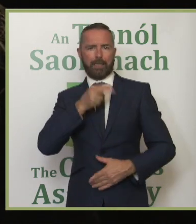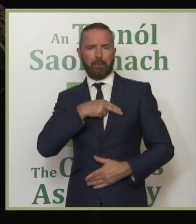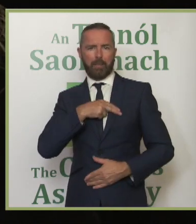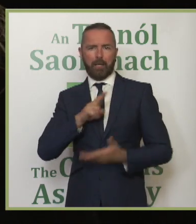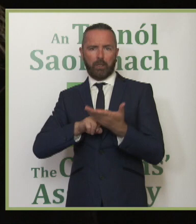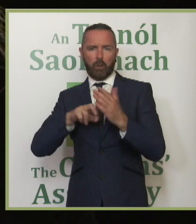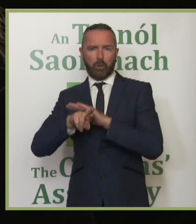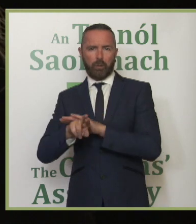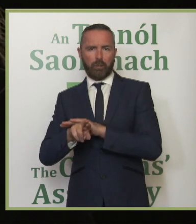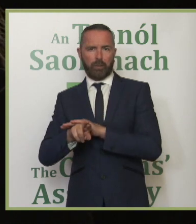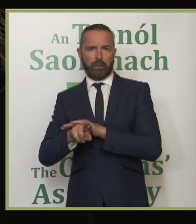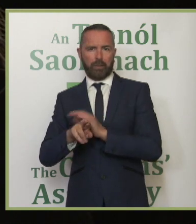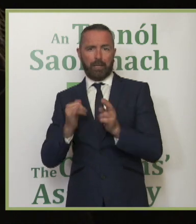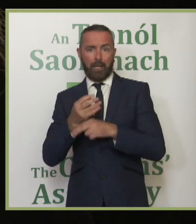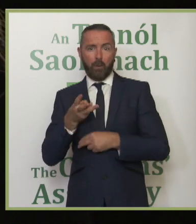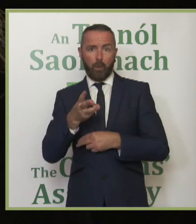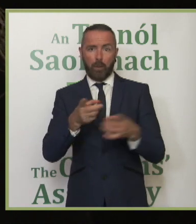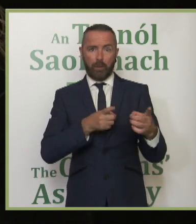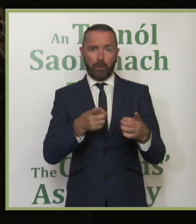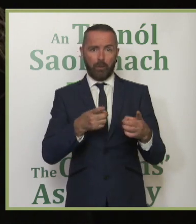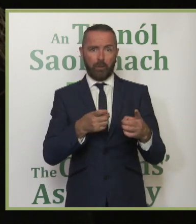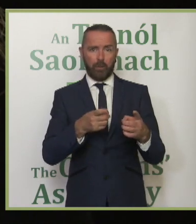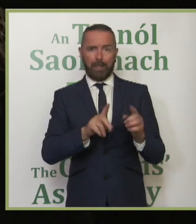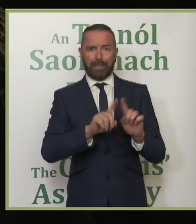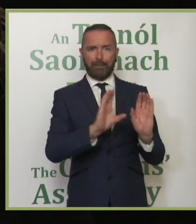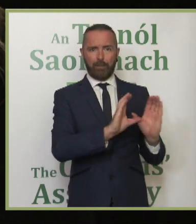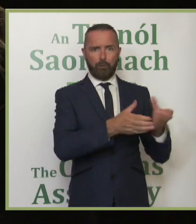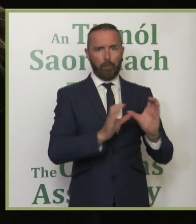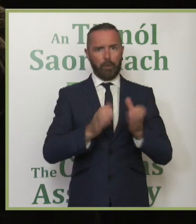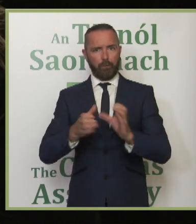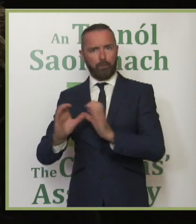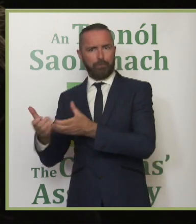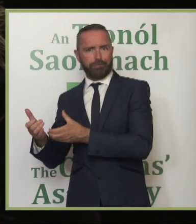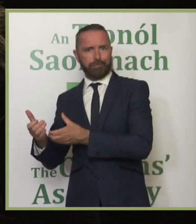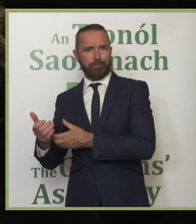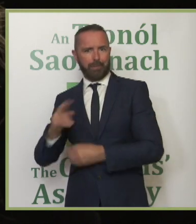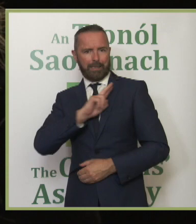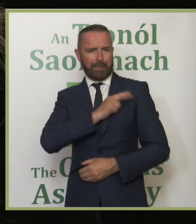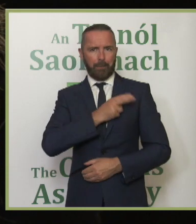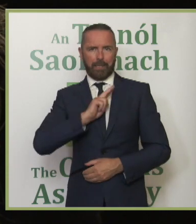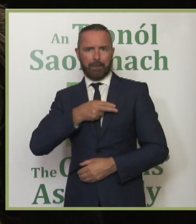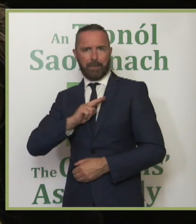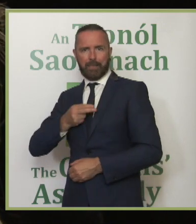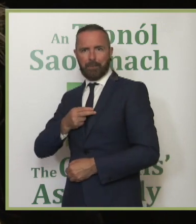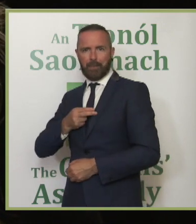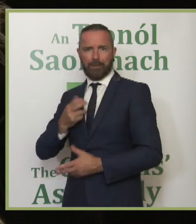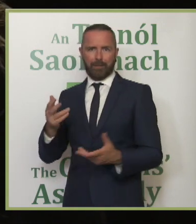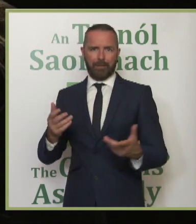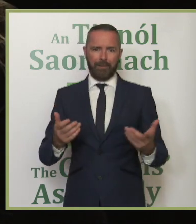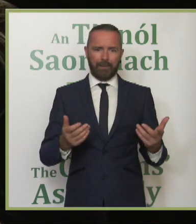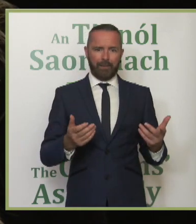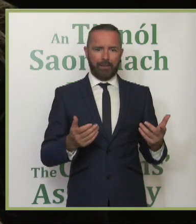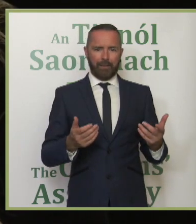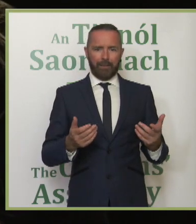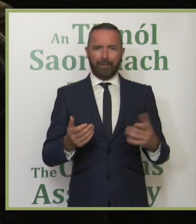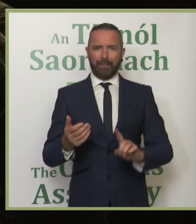drug users in the way that we do? And we very much do. So when we think about, you wouldn't think I